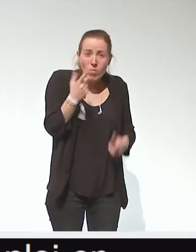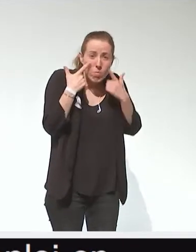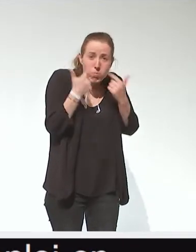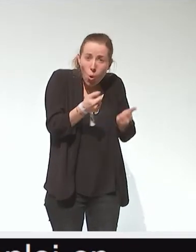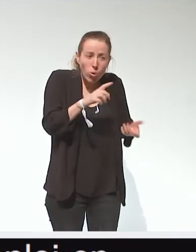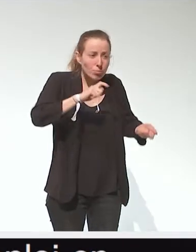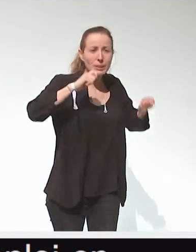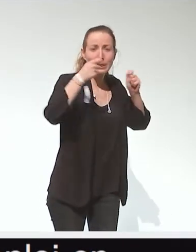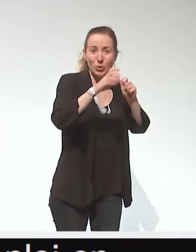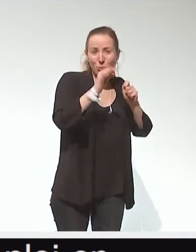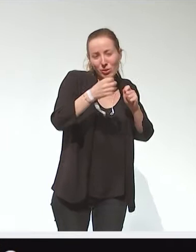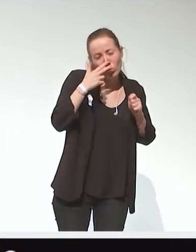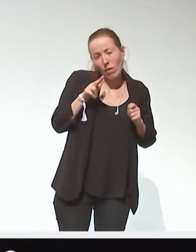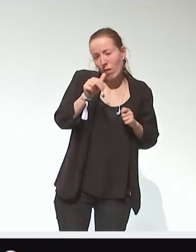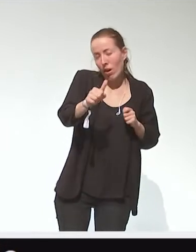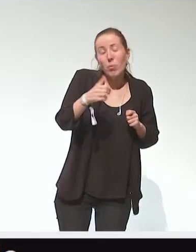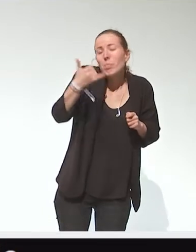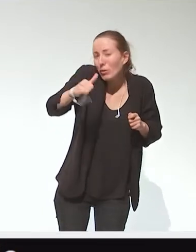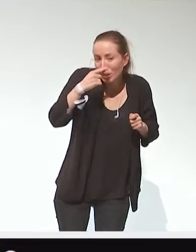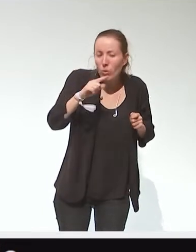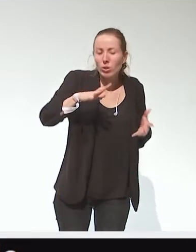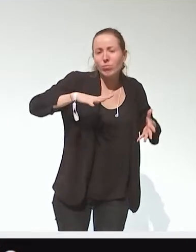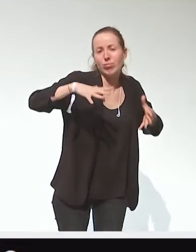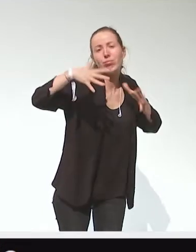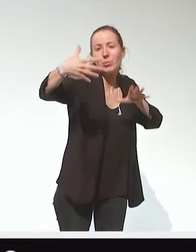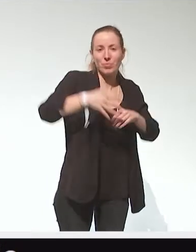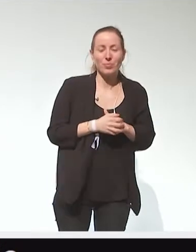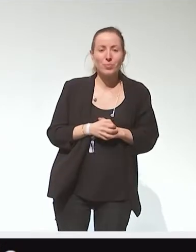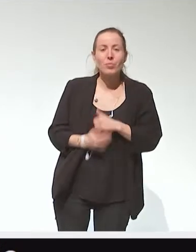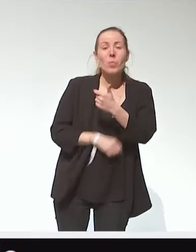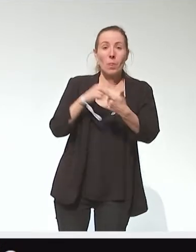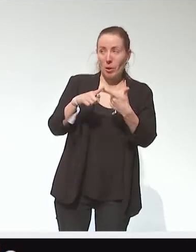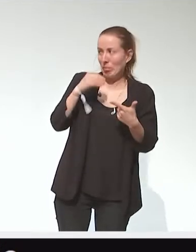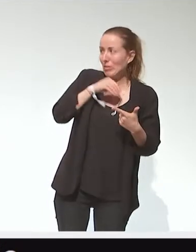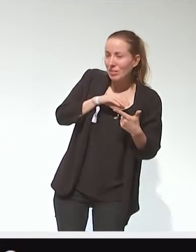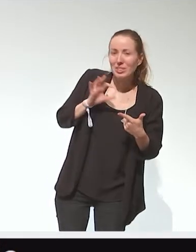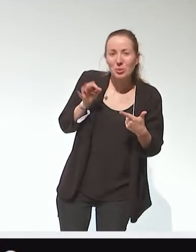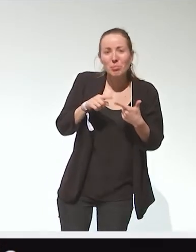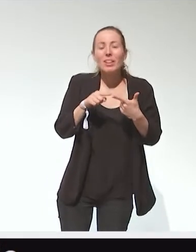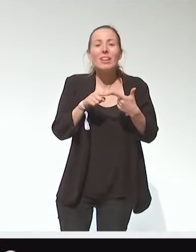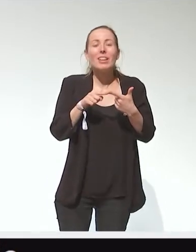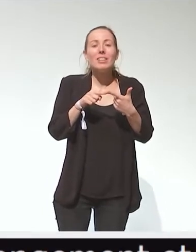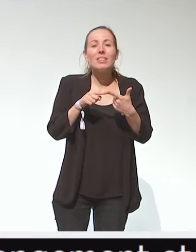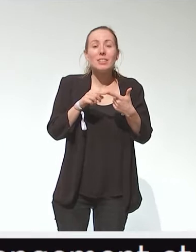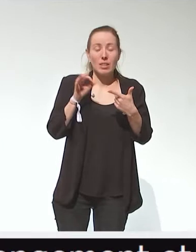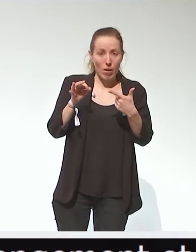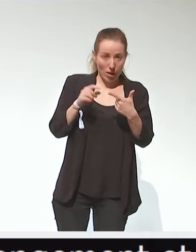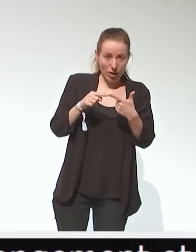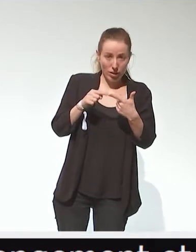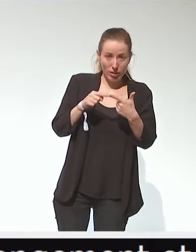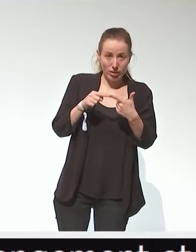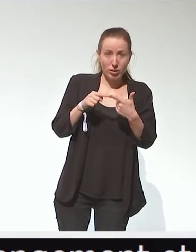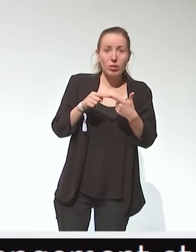satisfaction, and the counselors also seem quite satisfied with this solution.